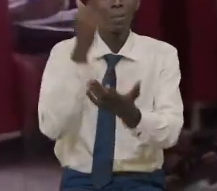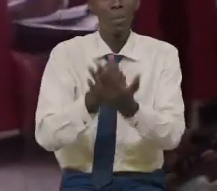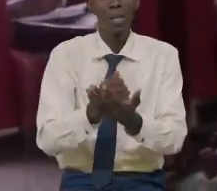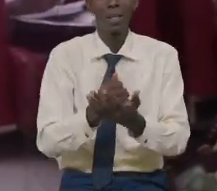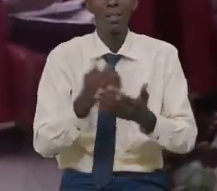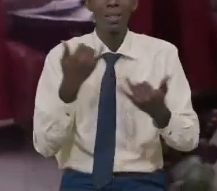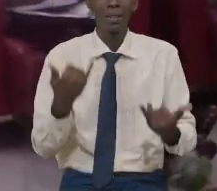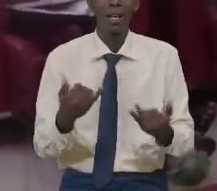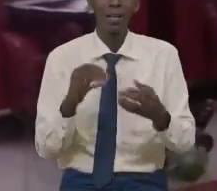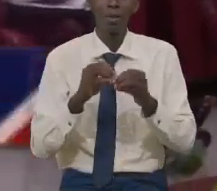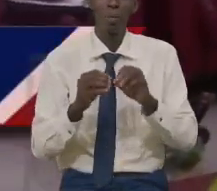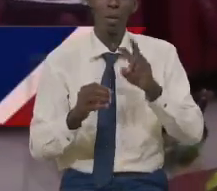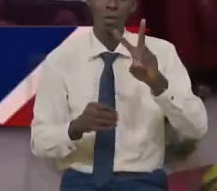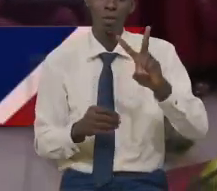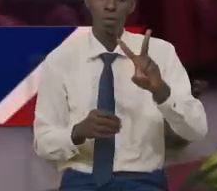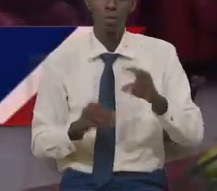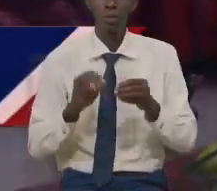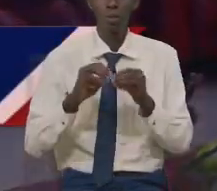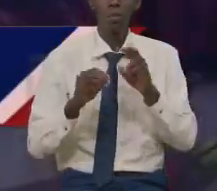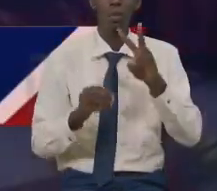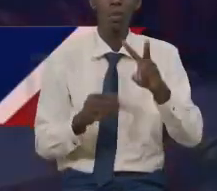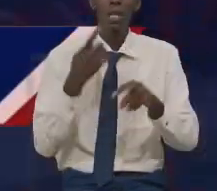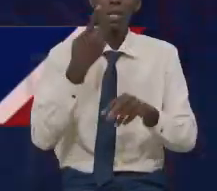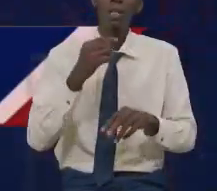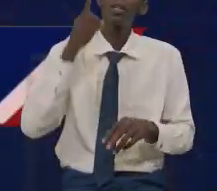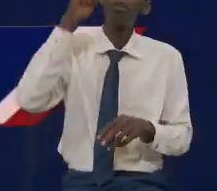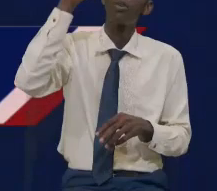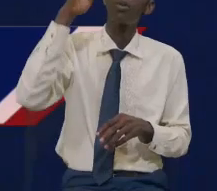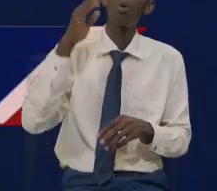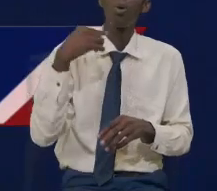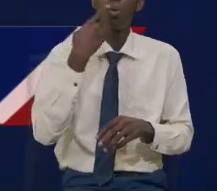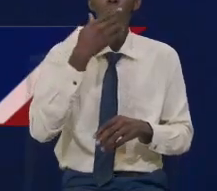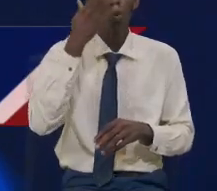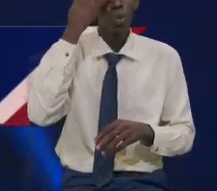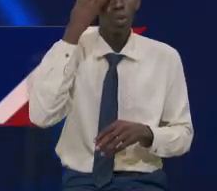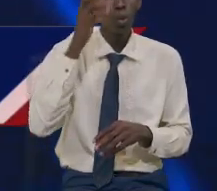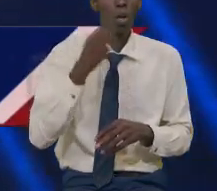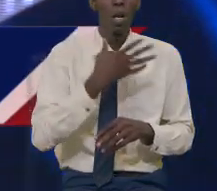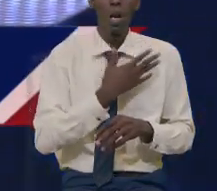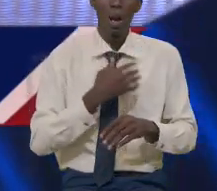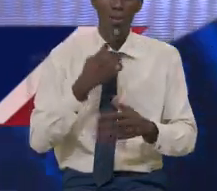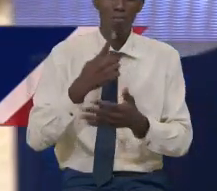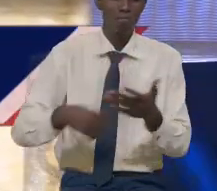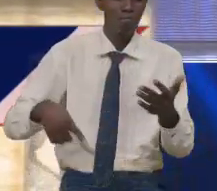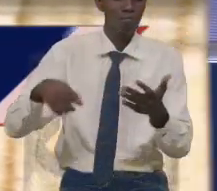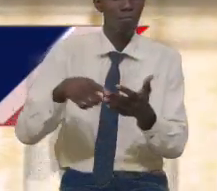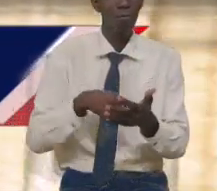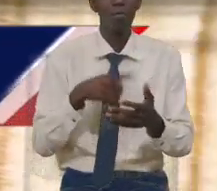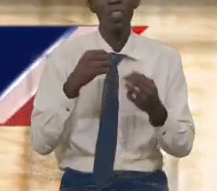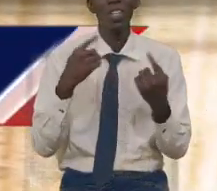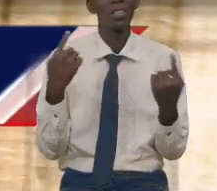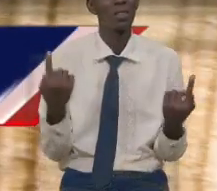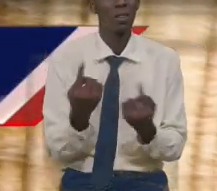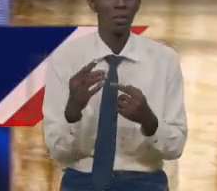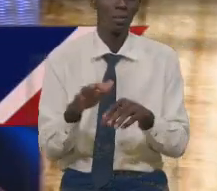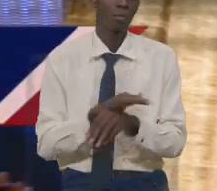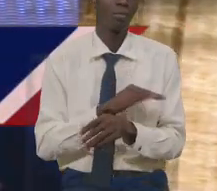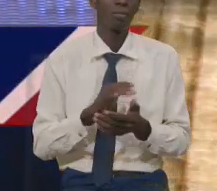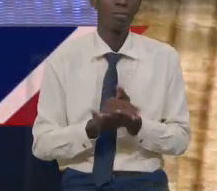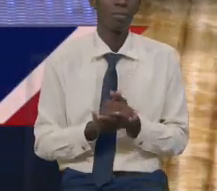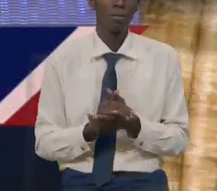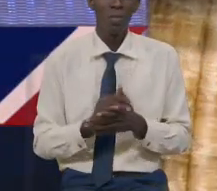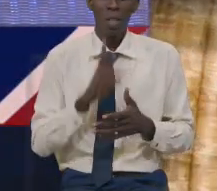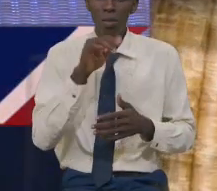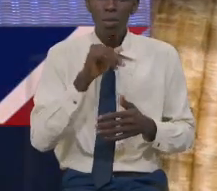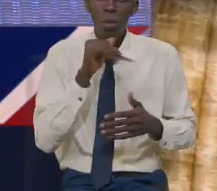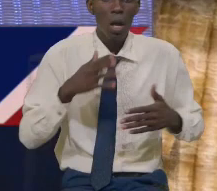number two here. Number two is the God who knows and rebukes the sinful. Don't you, aren't you happy?